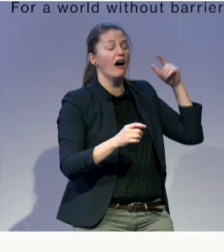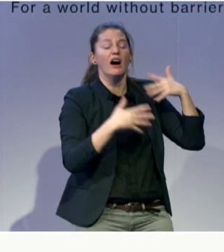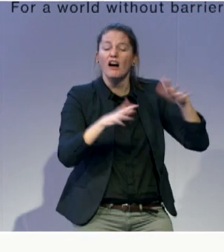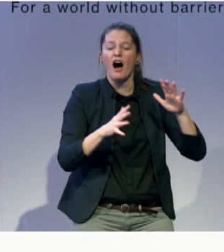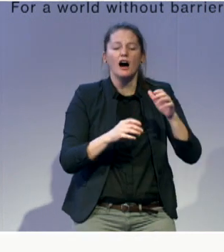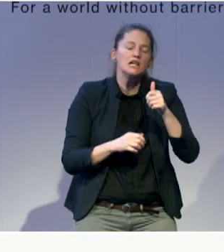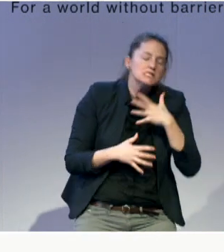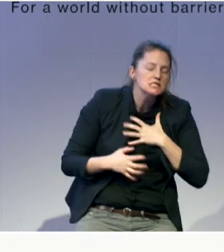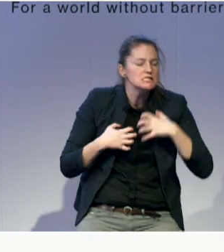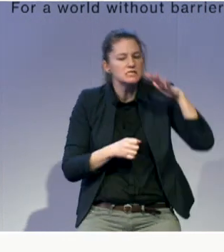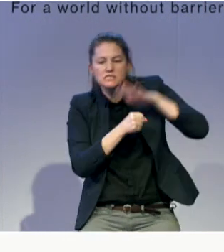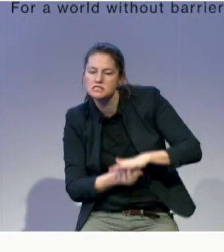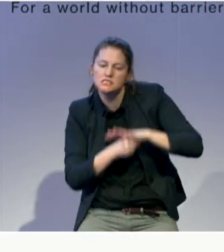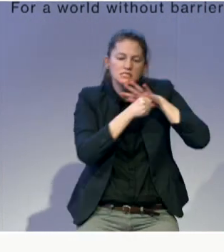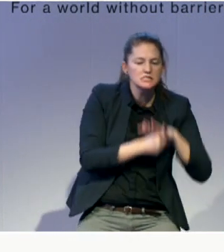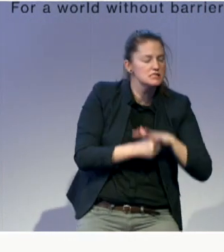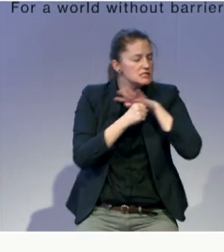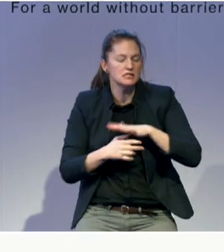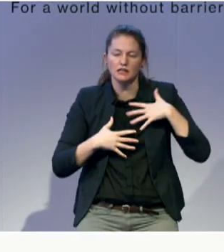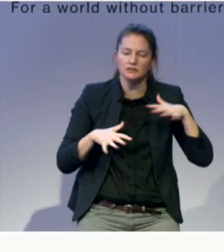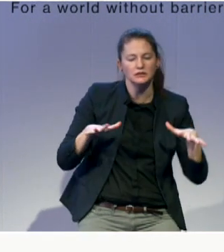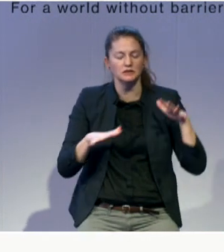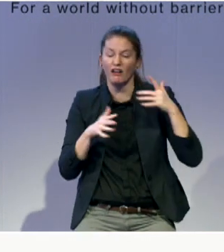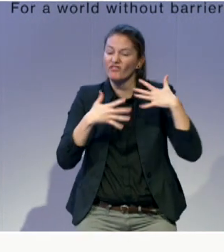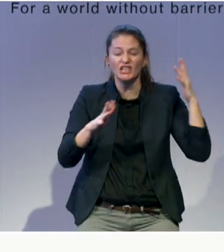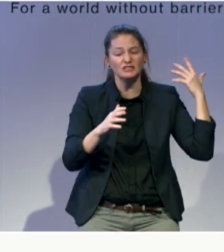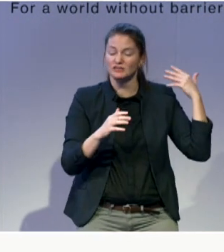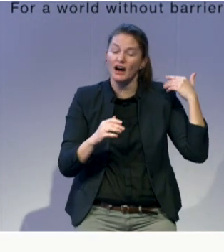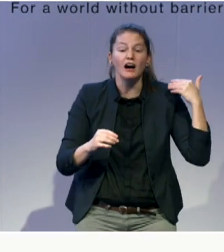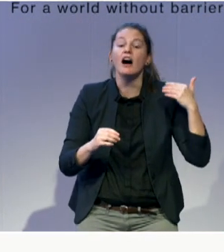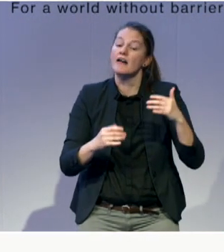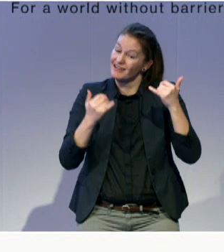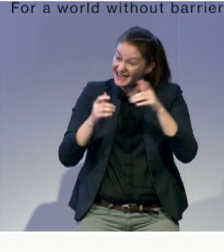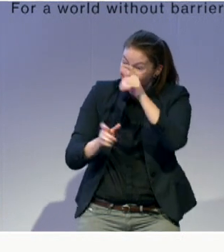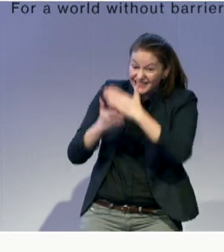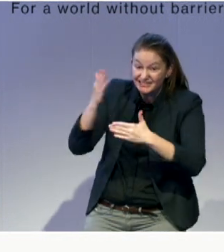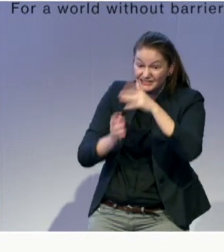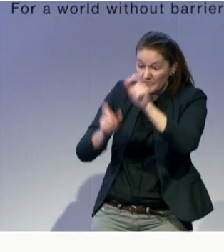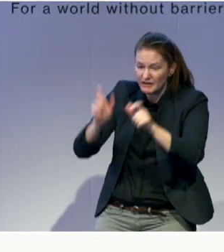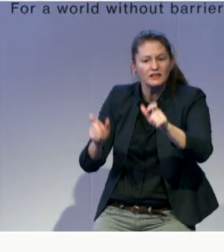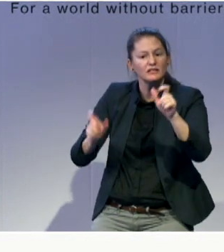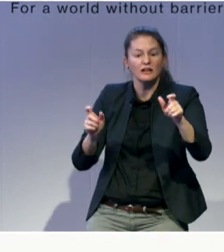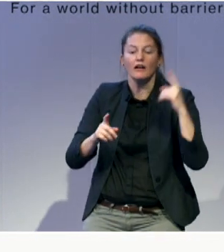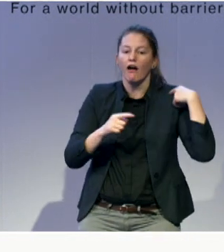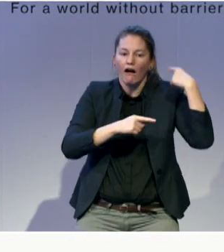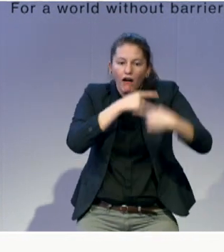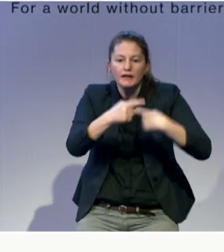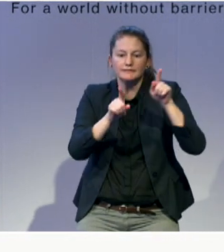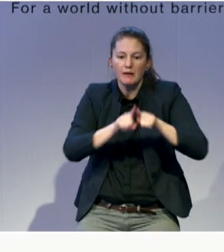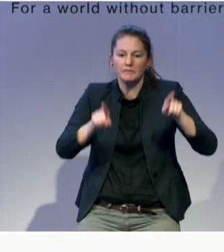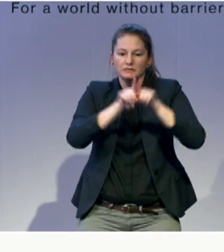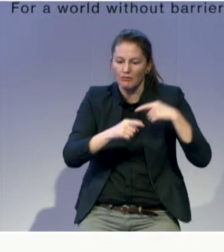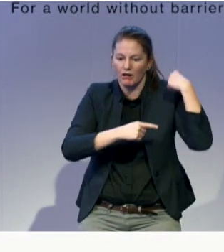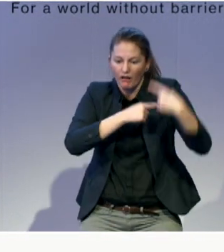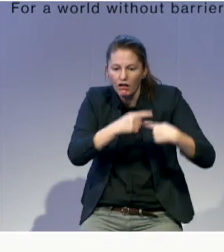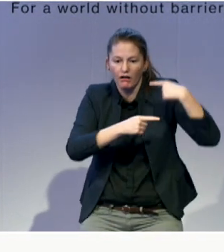generation against persons with disabilities. When I'm asked, what are the toughest obstacles